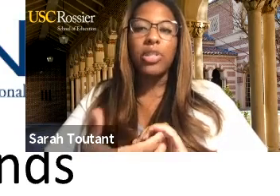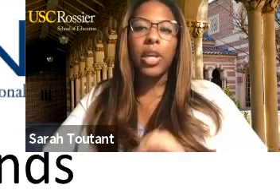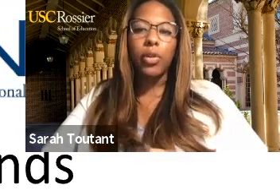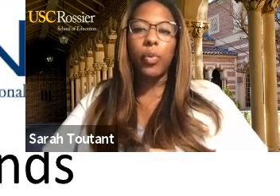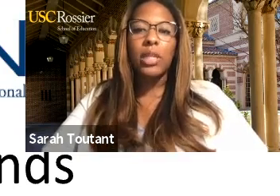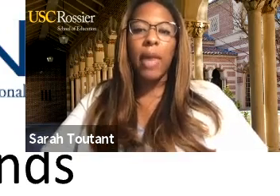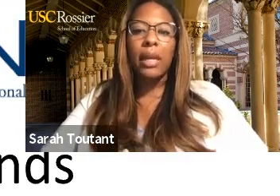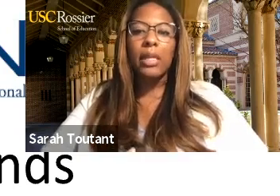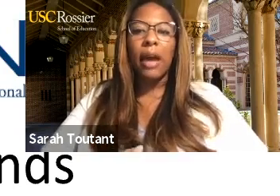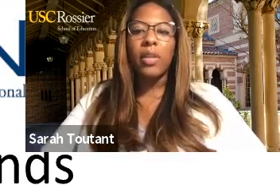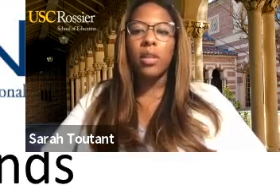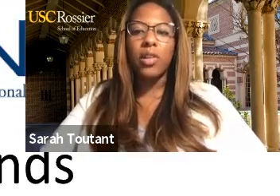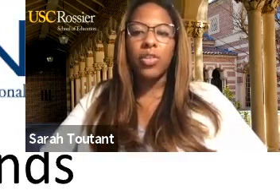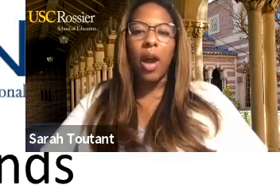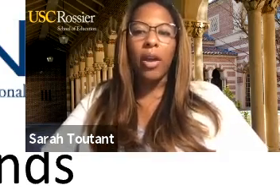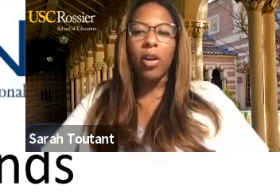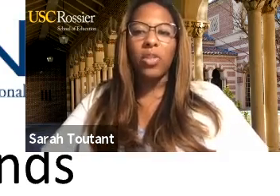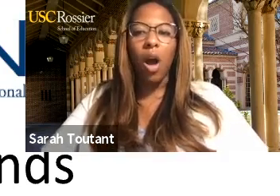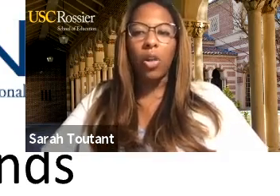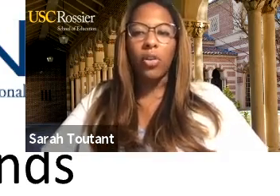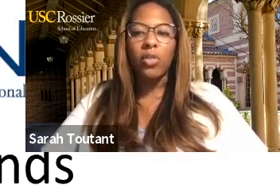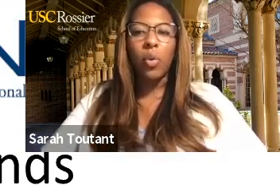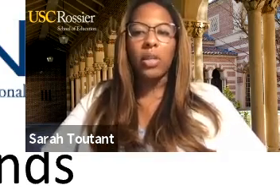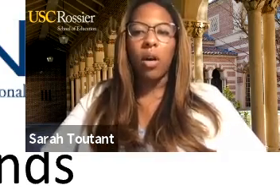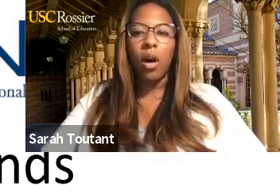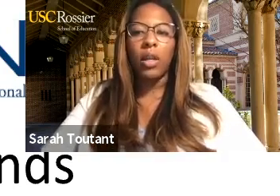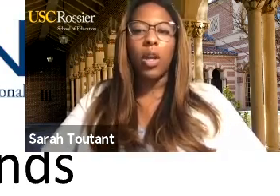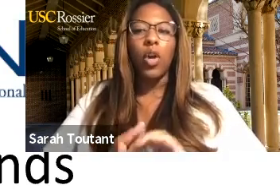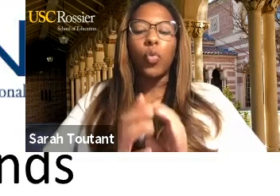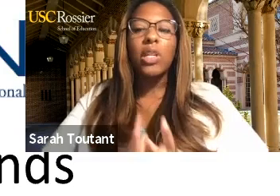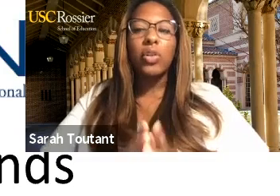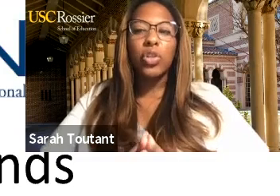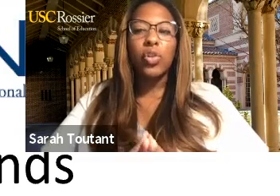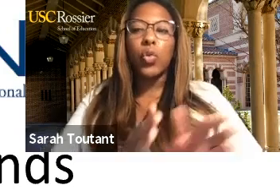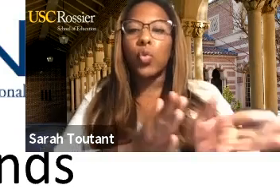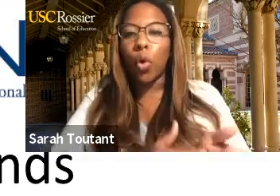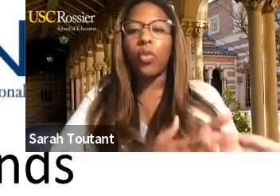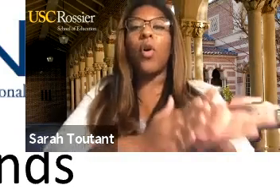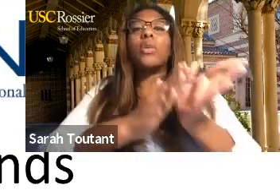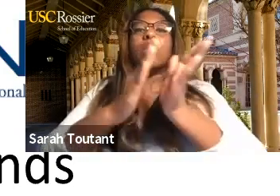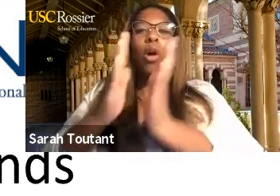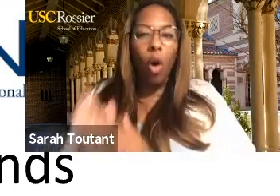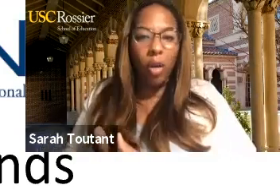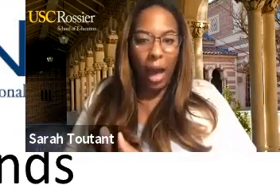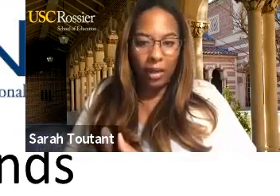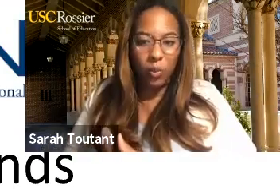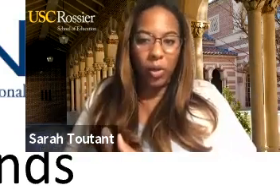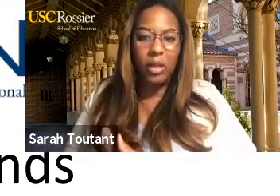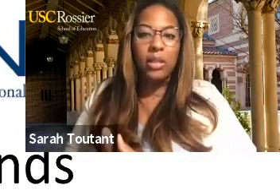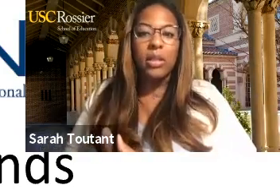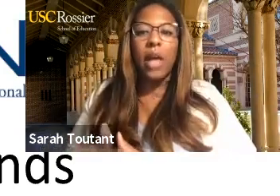In particular, we demanded that this cluster hire of scholars focus on researchers whose work focuses on